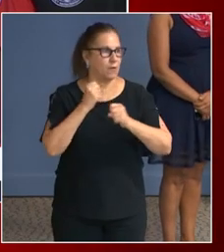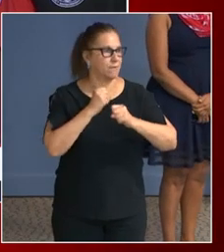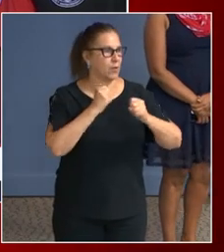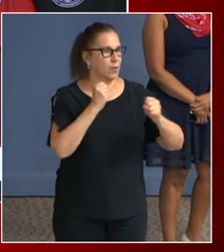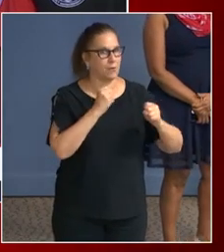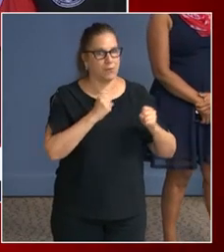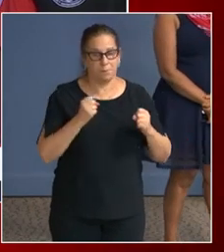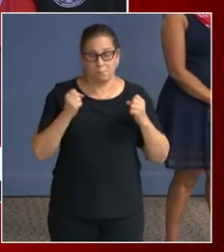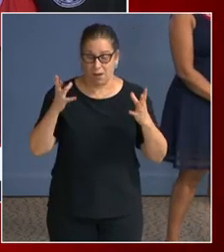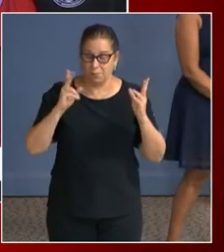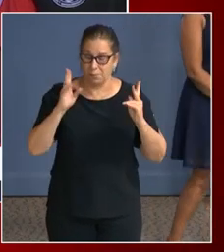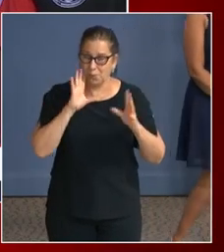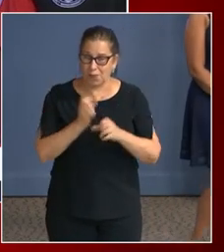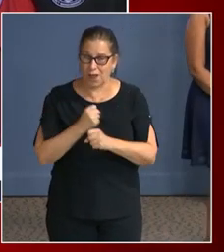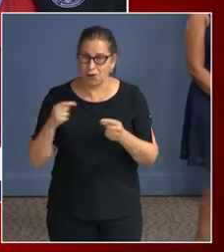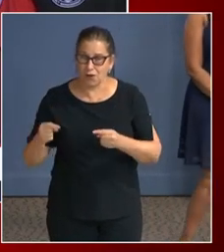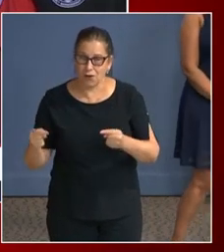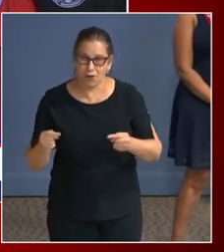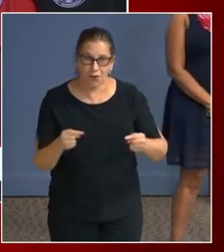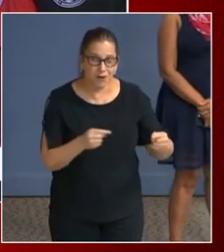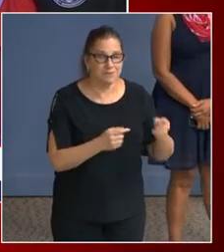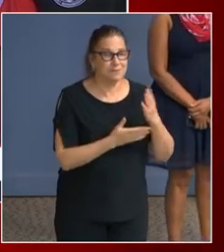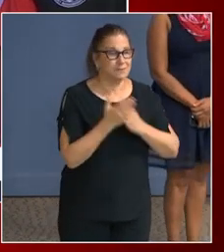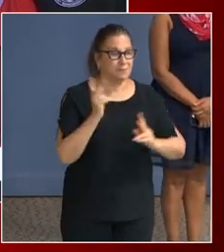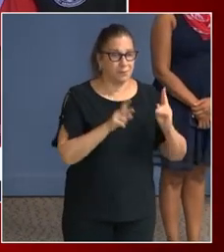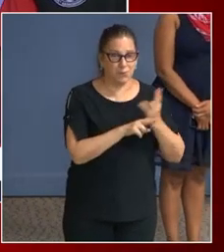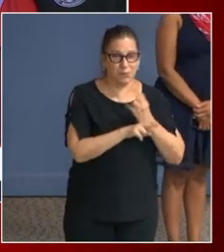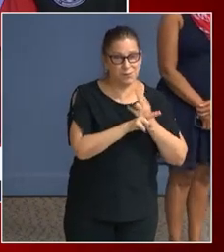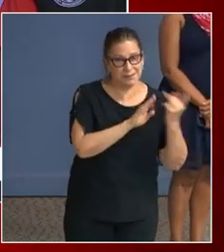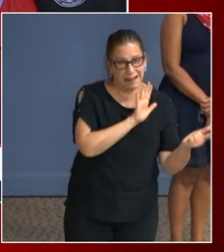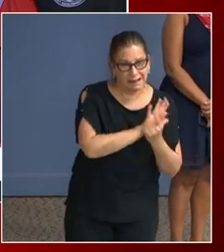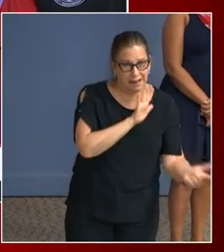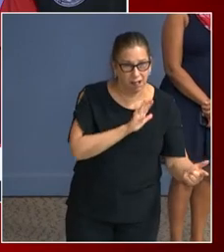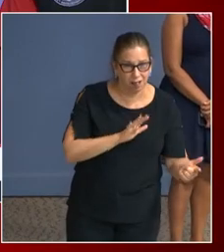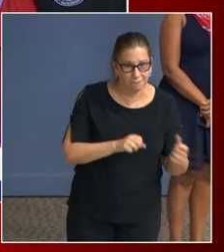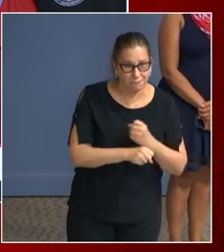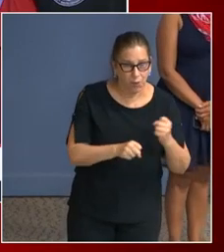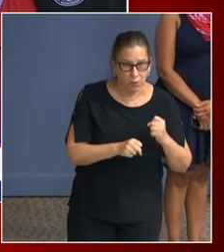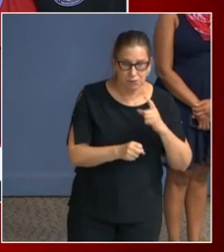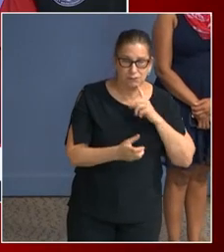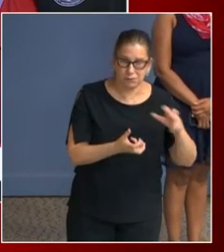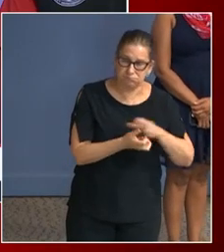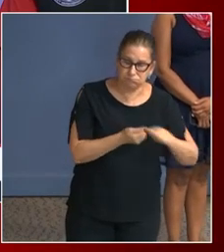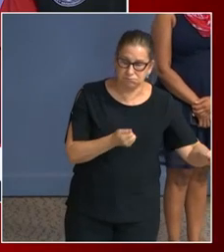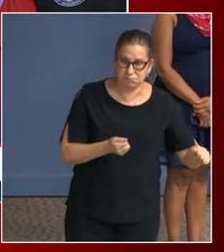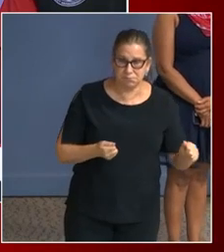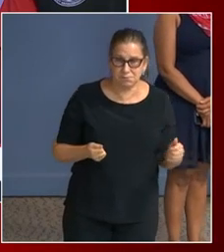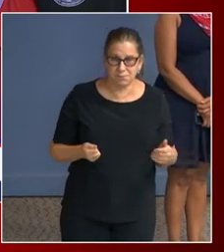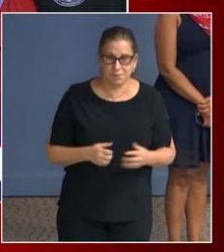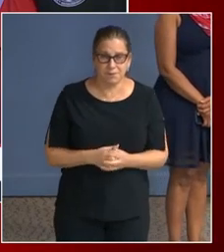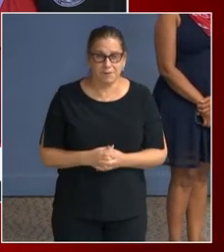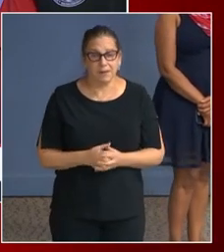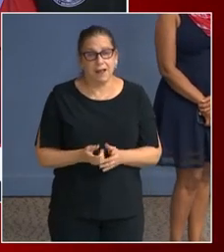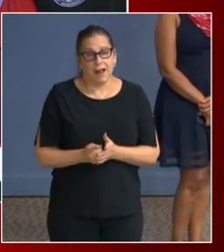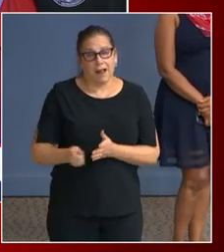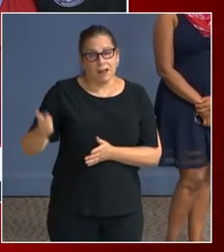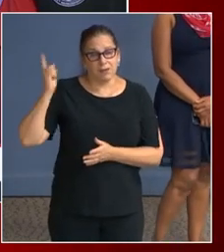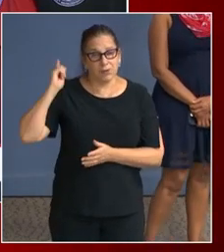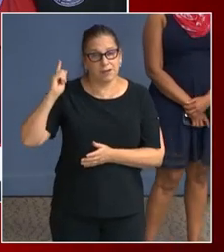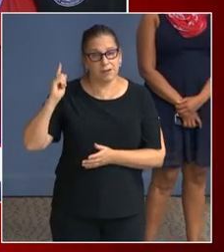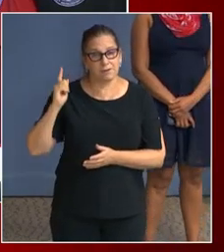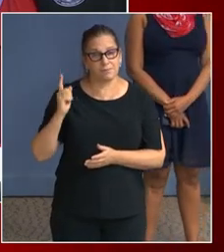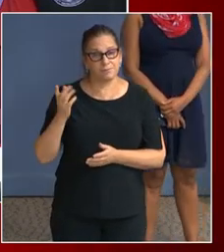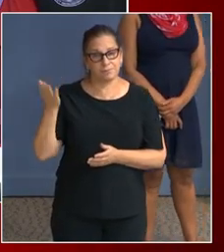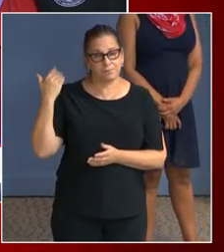pose can cause lasting damage. Last week, our members rushed an 11-year-old child to the hospital